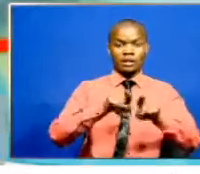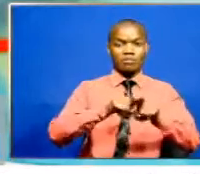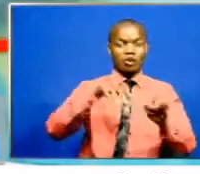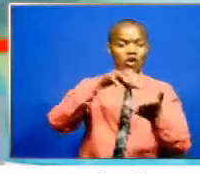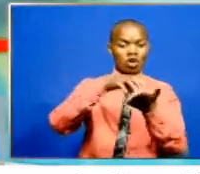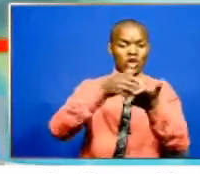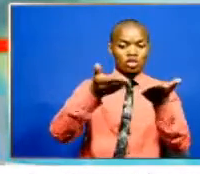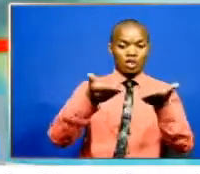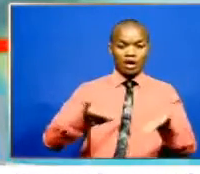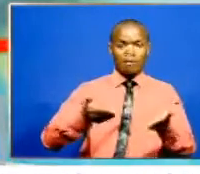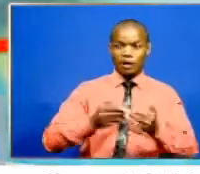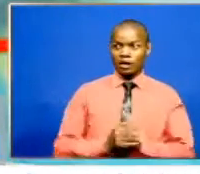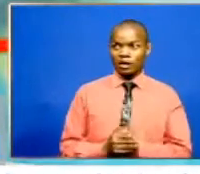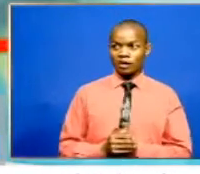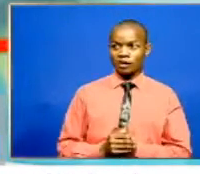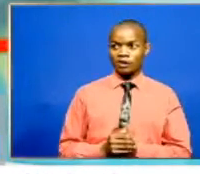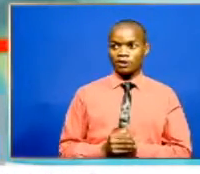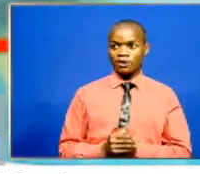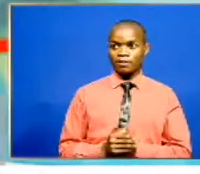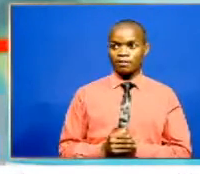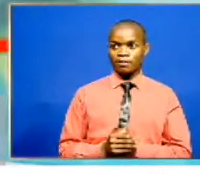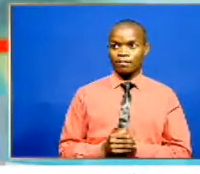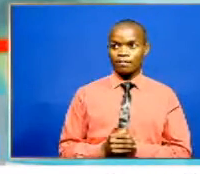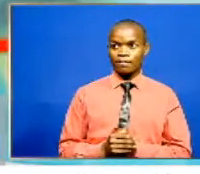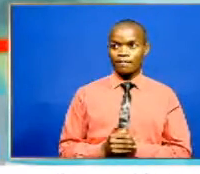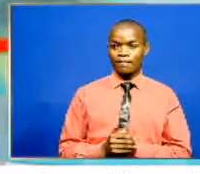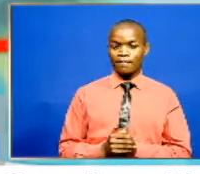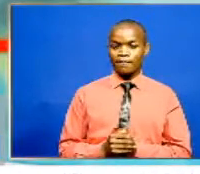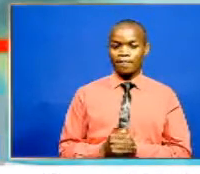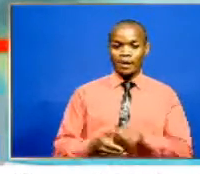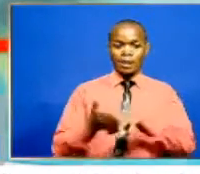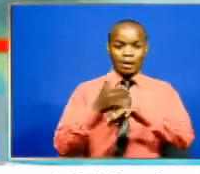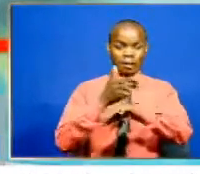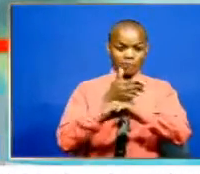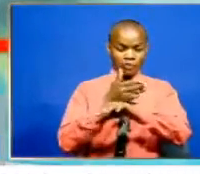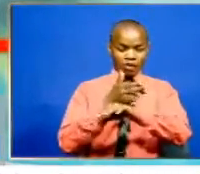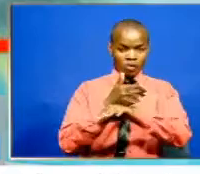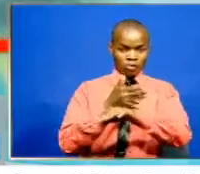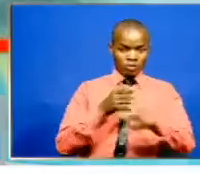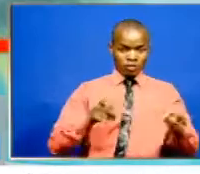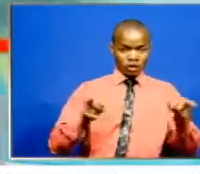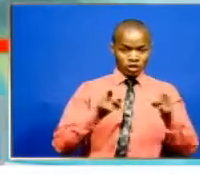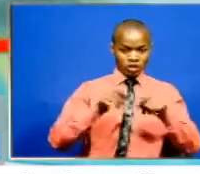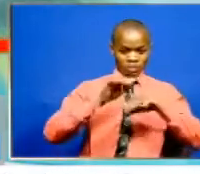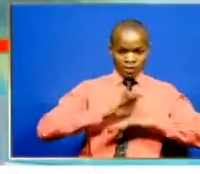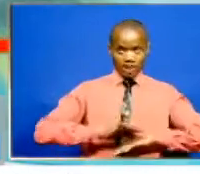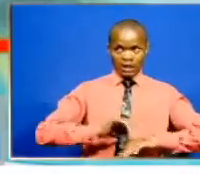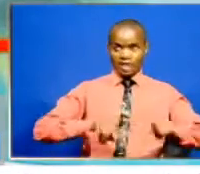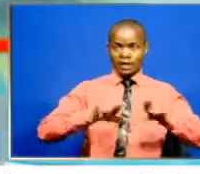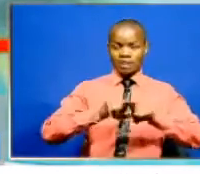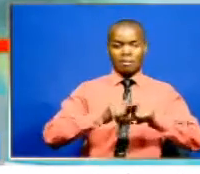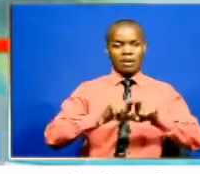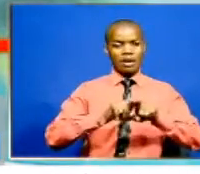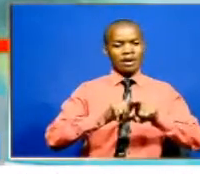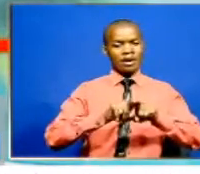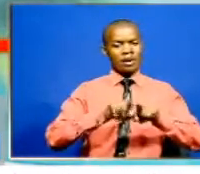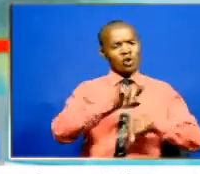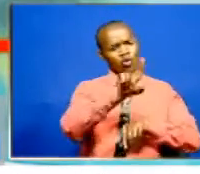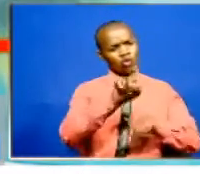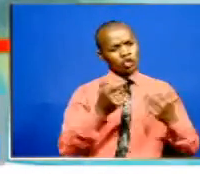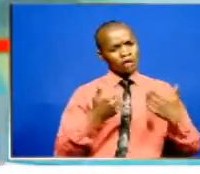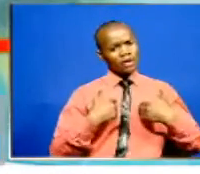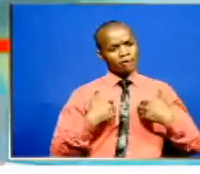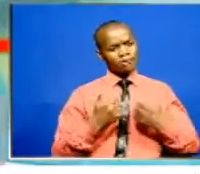And before we had that short break, we had a viewpoint question, and perhaps you can respond to the same, how we can